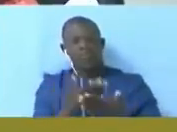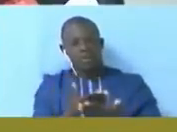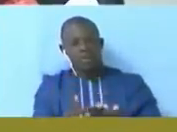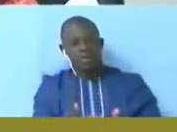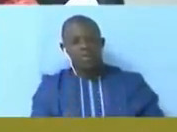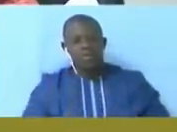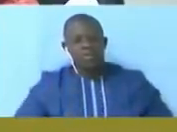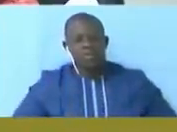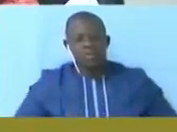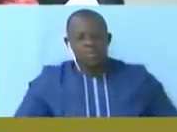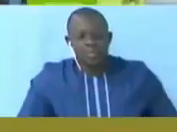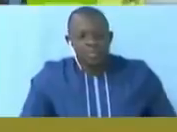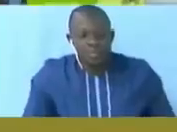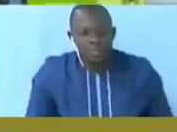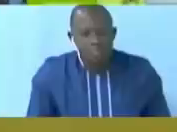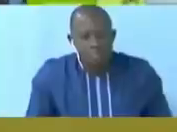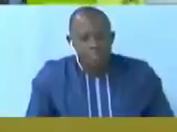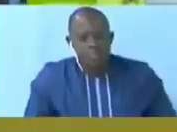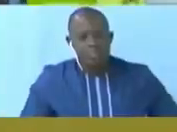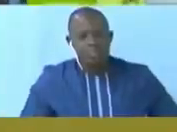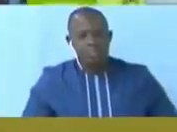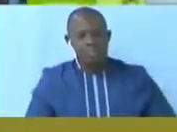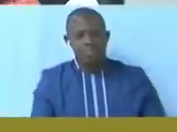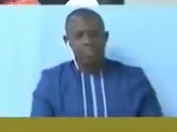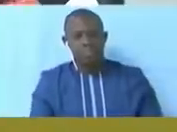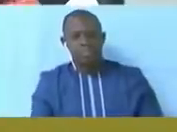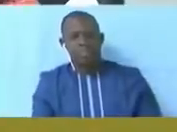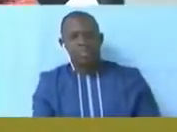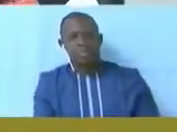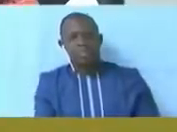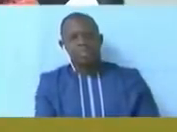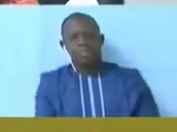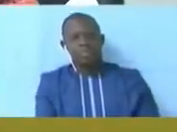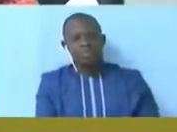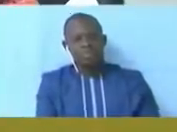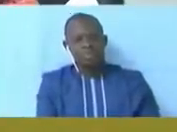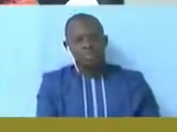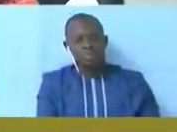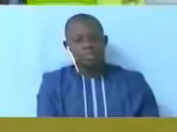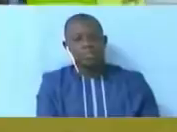mwulti miya yekungo jata baka, ibukasom. Or perhaps someone would say stubborn.